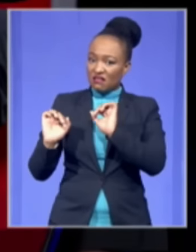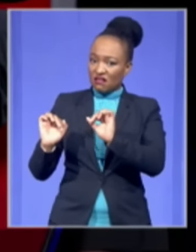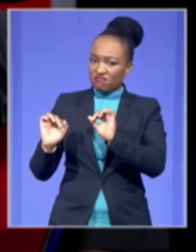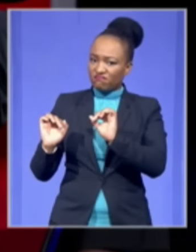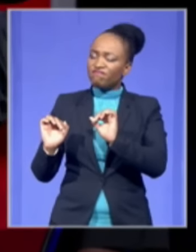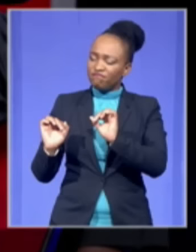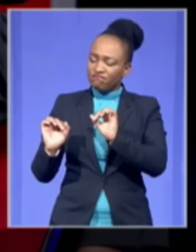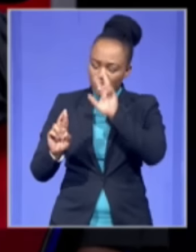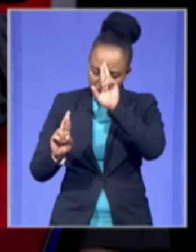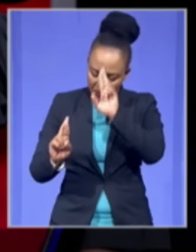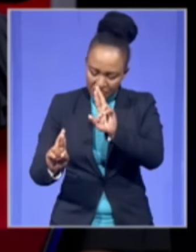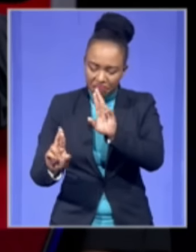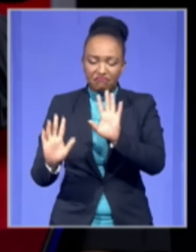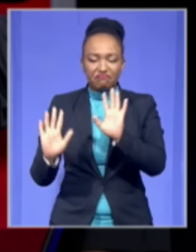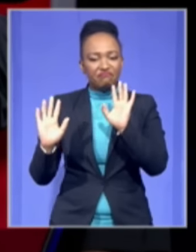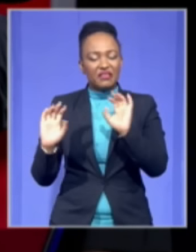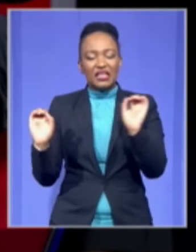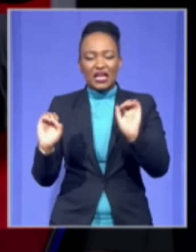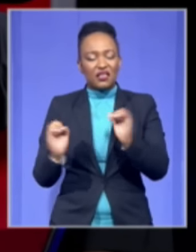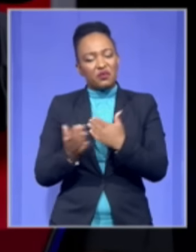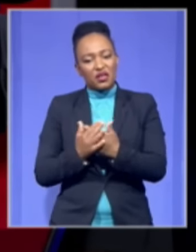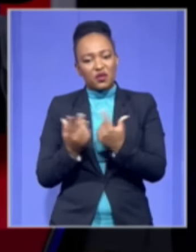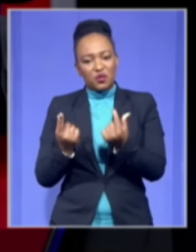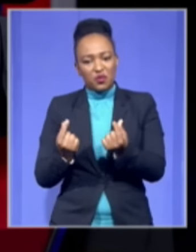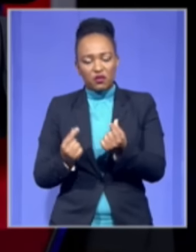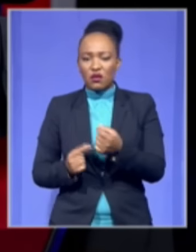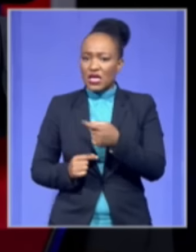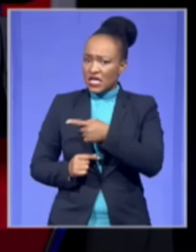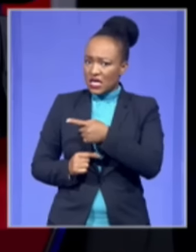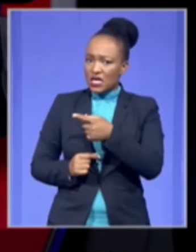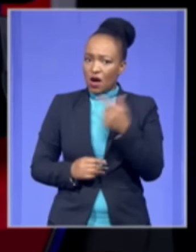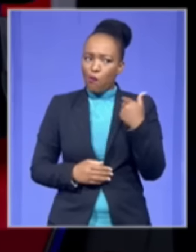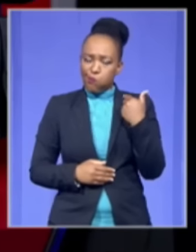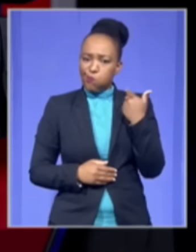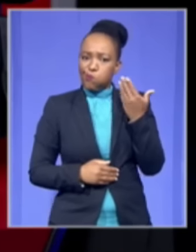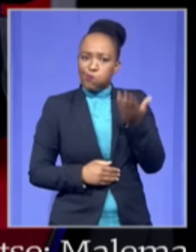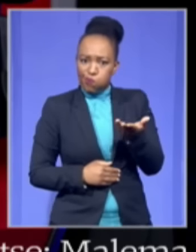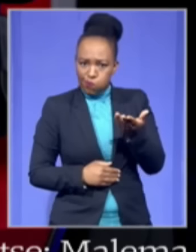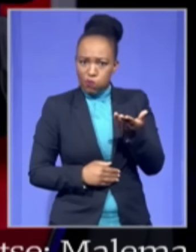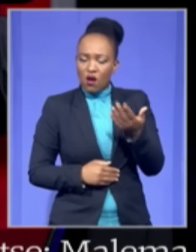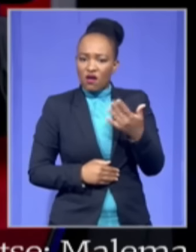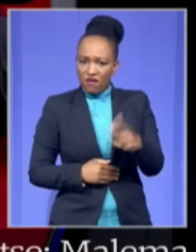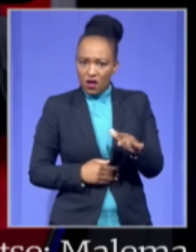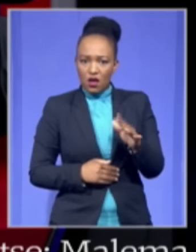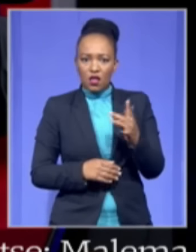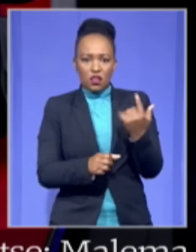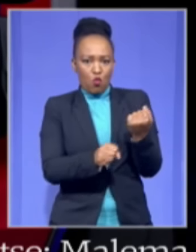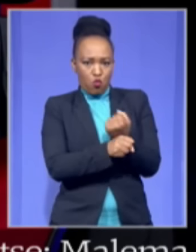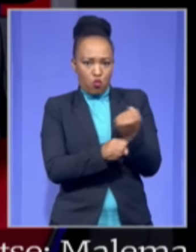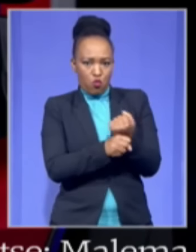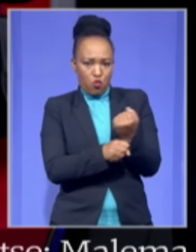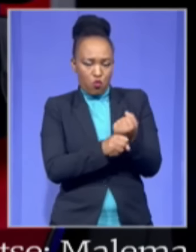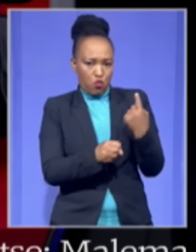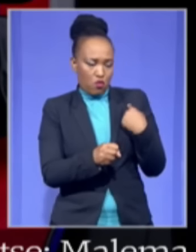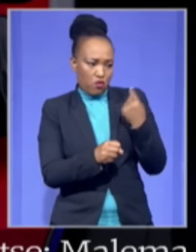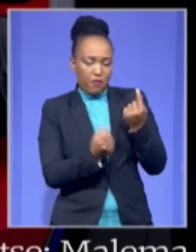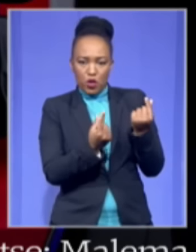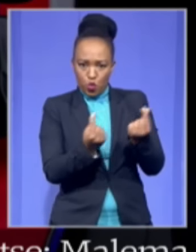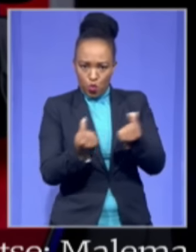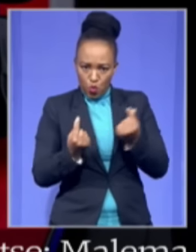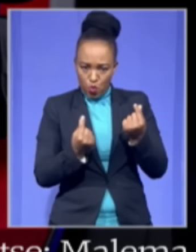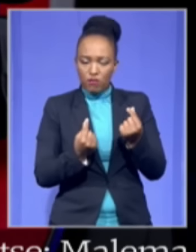can do about it. He has been there. I know of the work they've been doing. I know of the work he has been